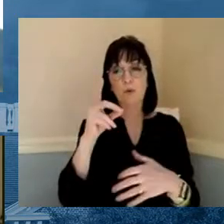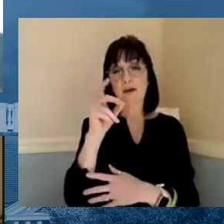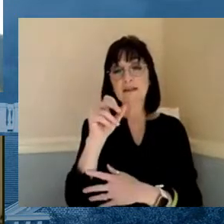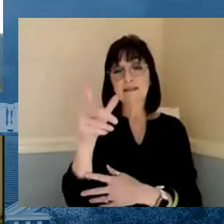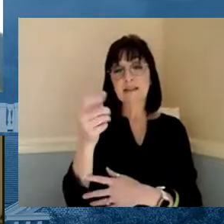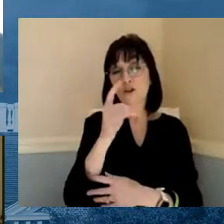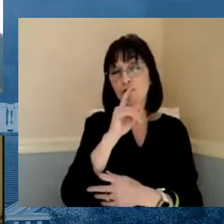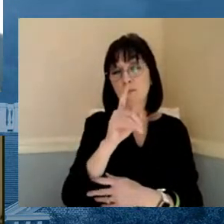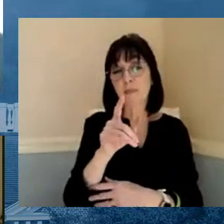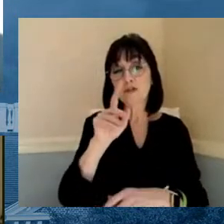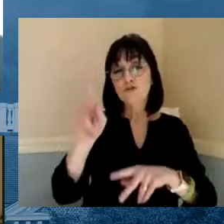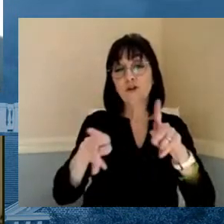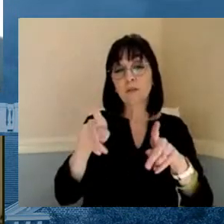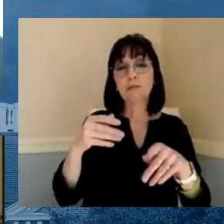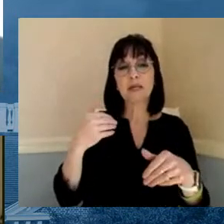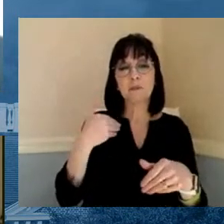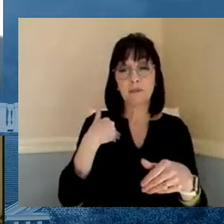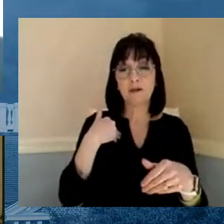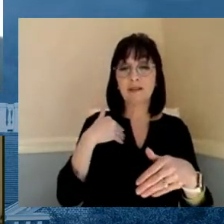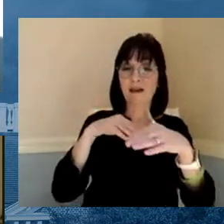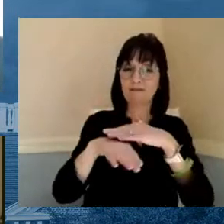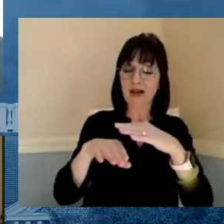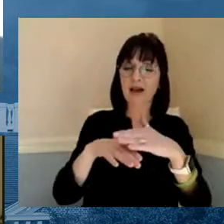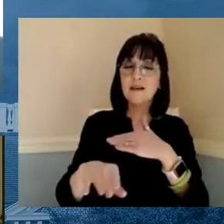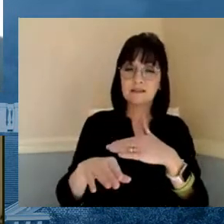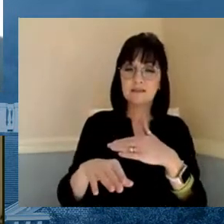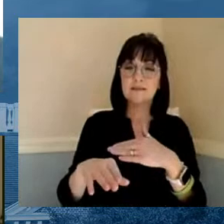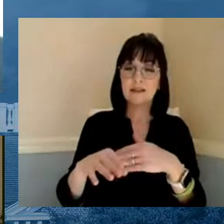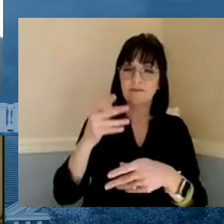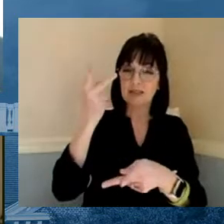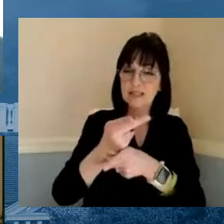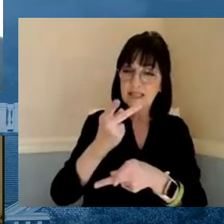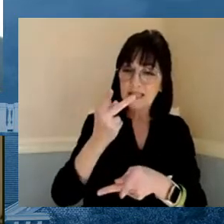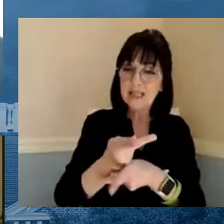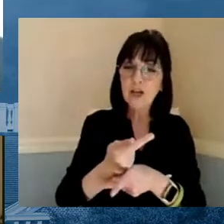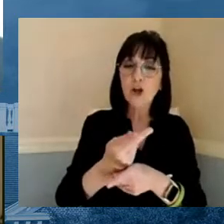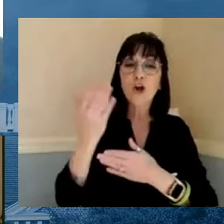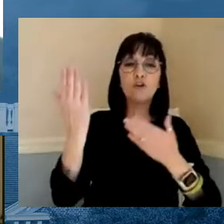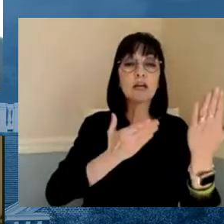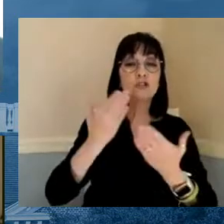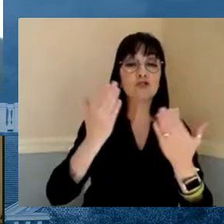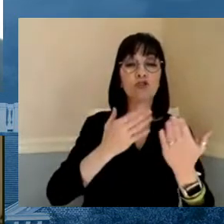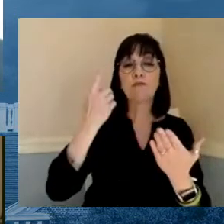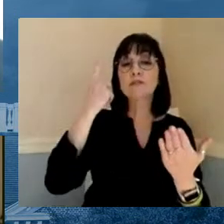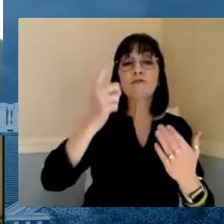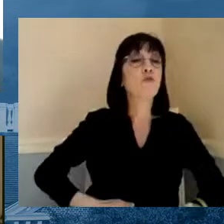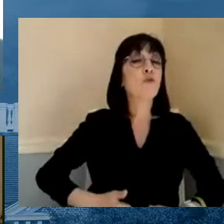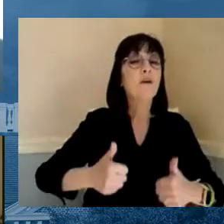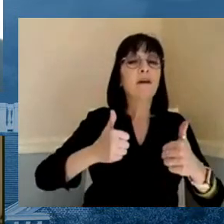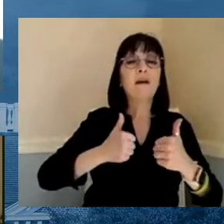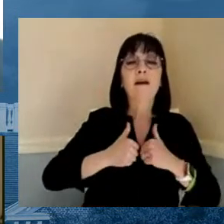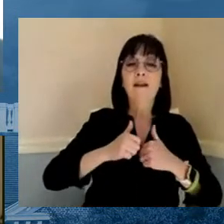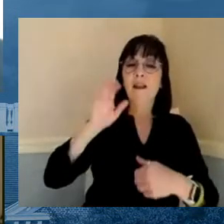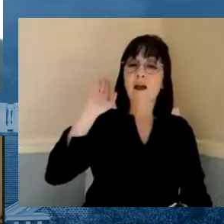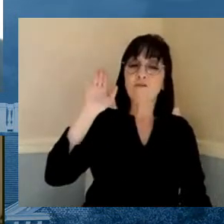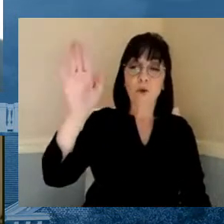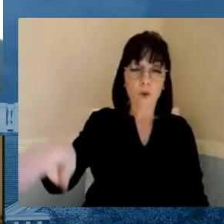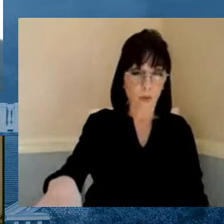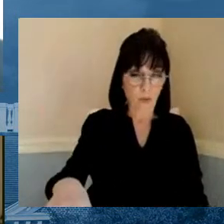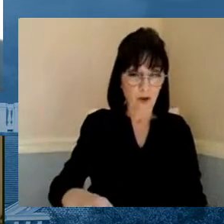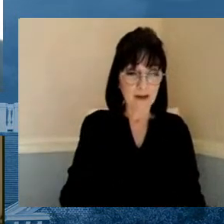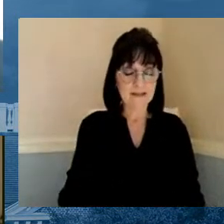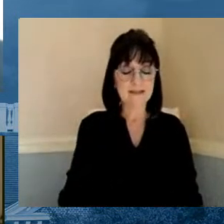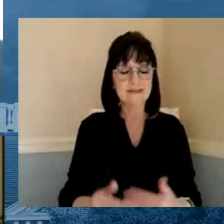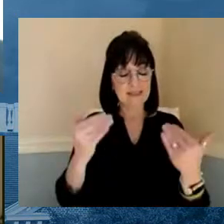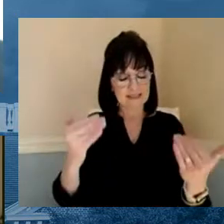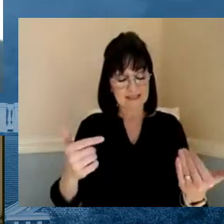autism have access to lifelong care and services needed to pursue full potential and happiness. Now, therefore, we, John Carney,